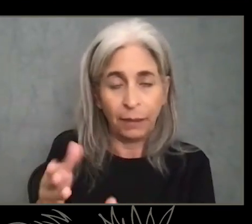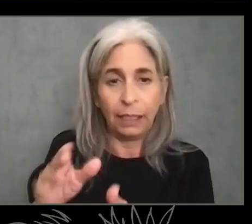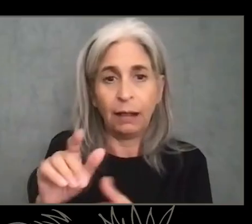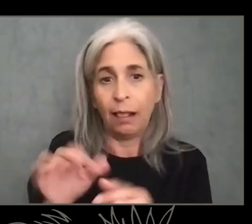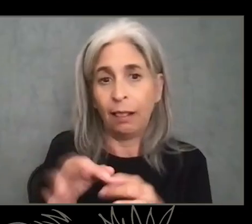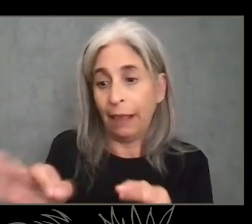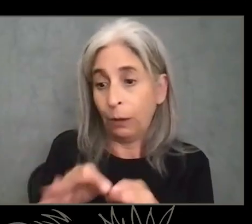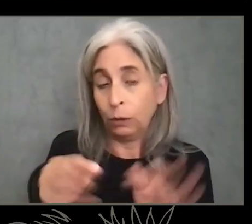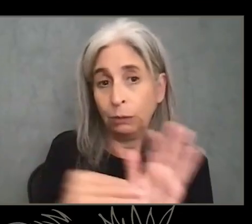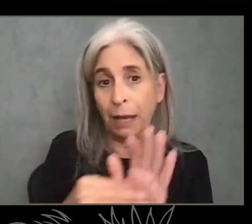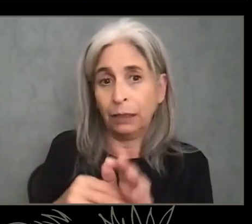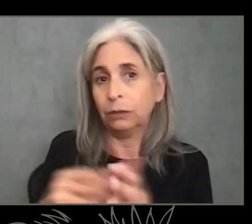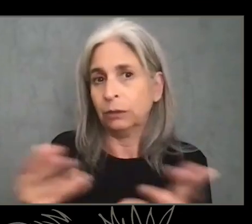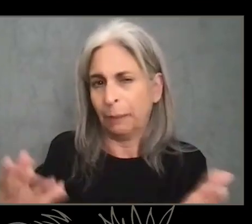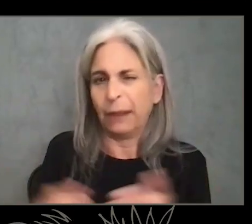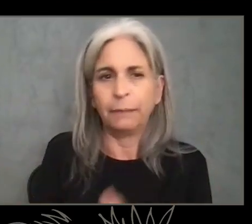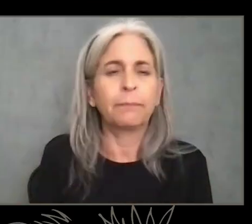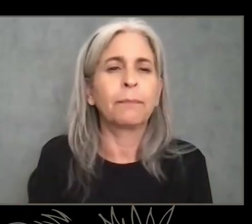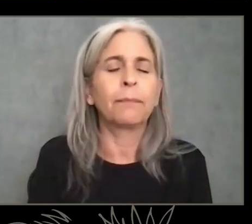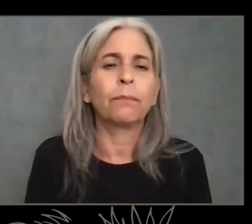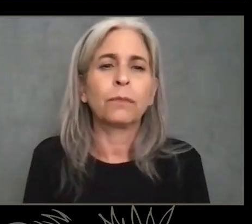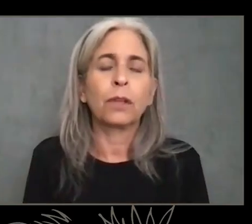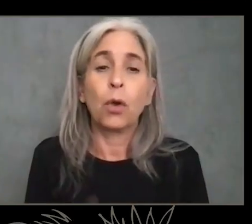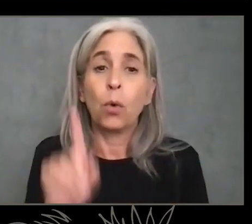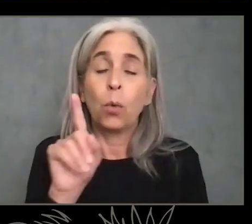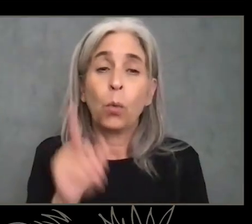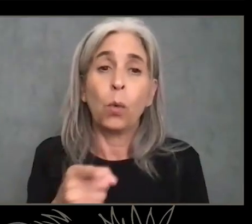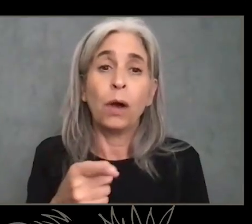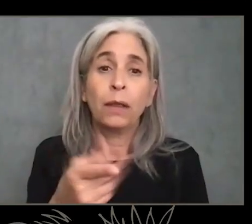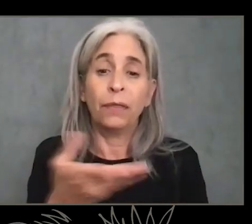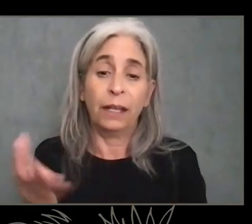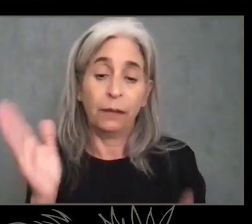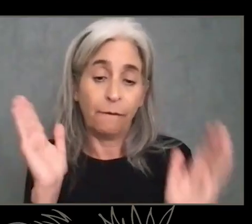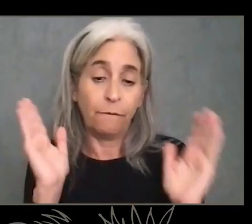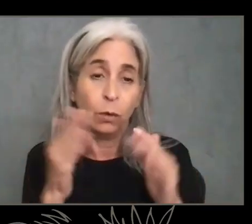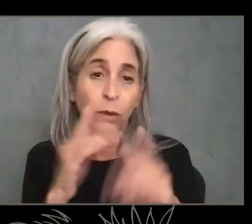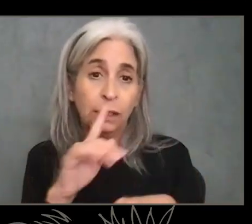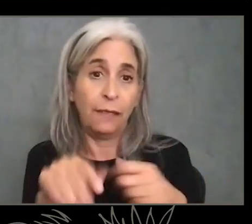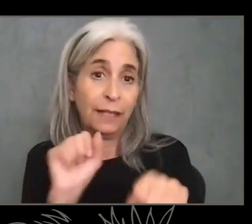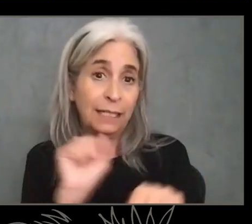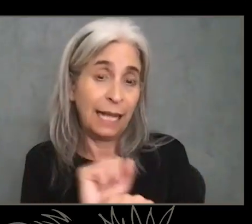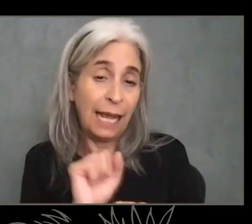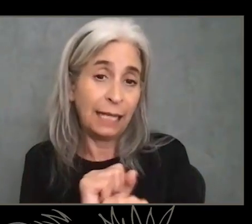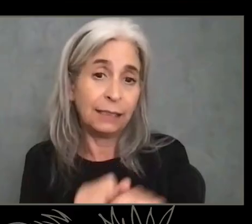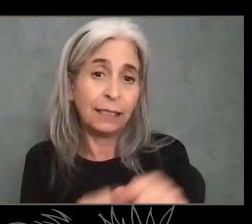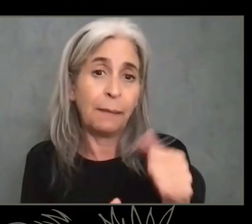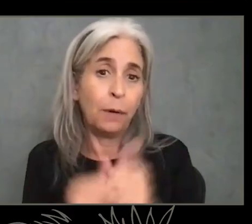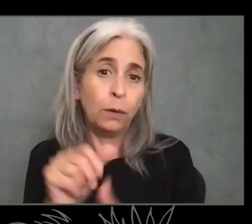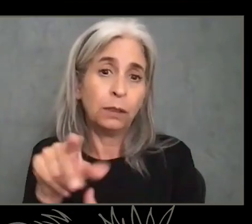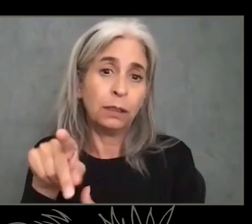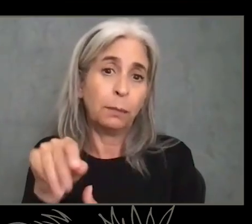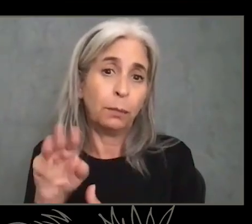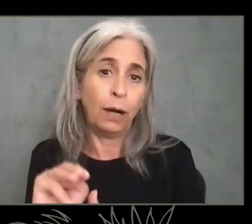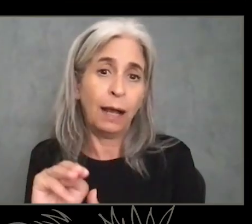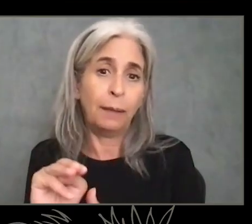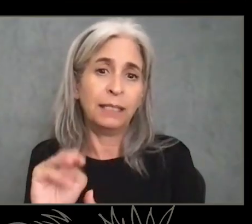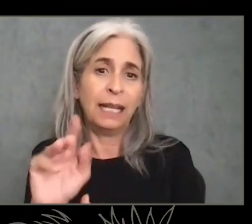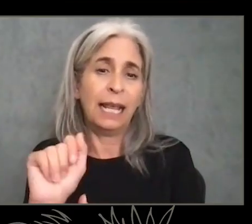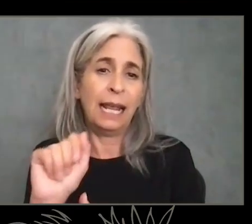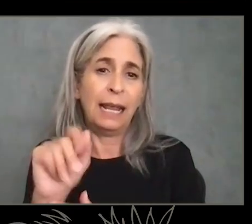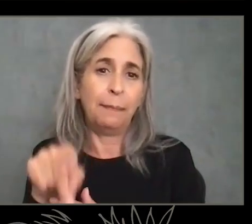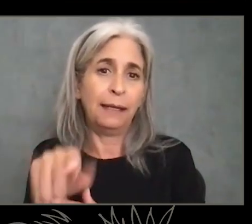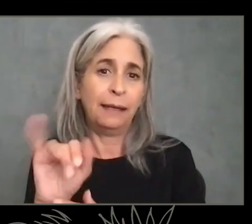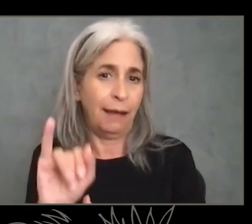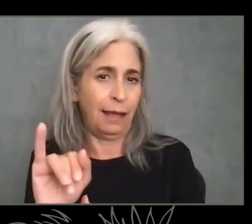do language model.something. And then what are they focusing on the task? Mostly prompt APIs, writing